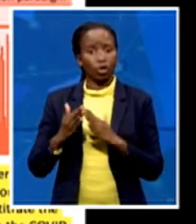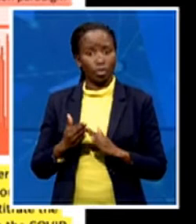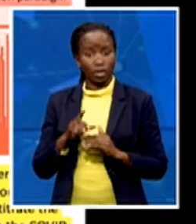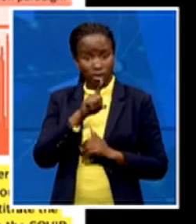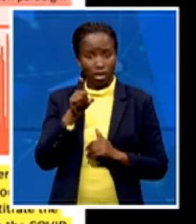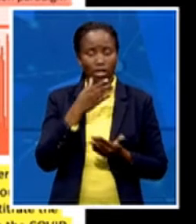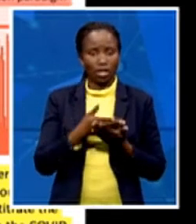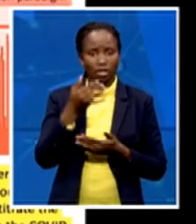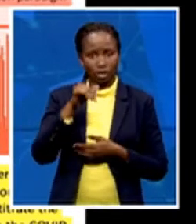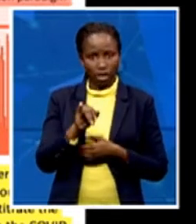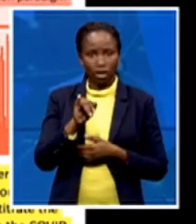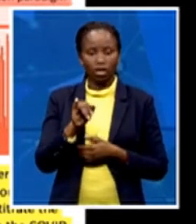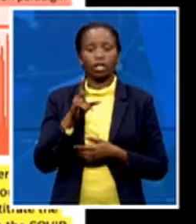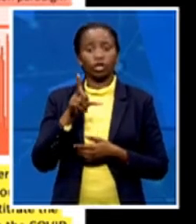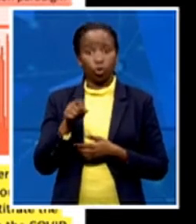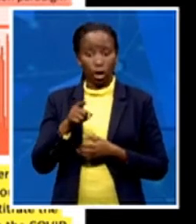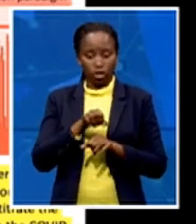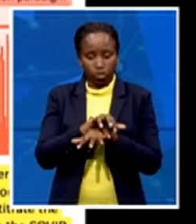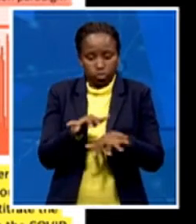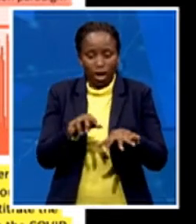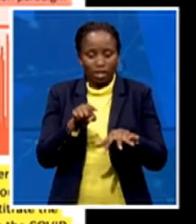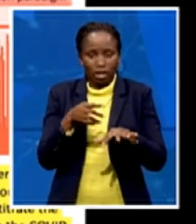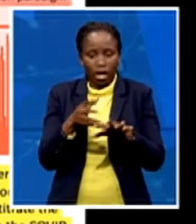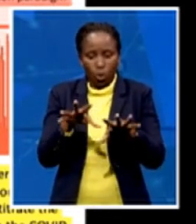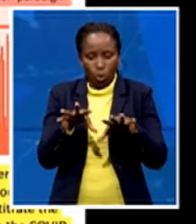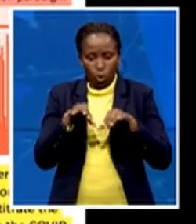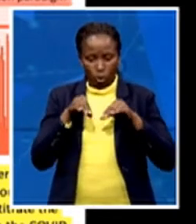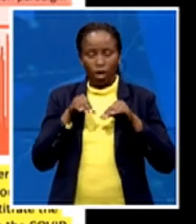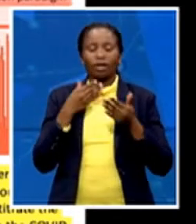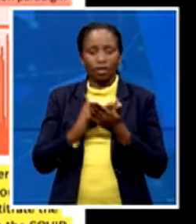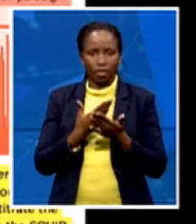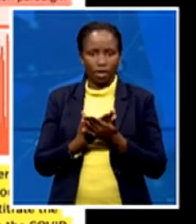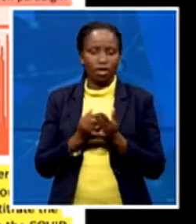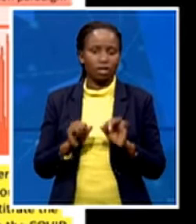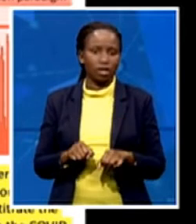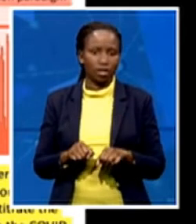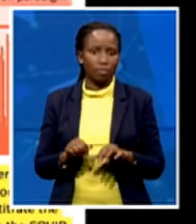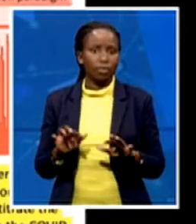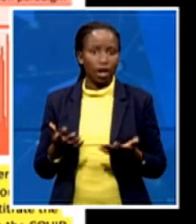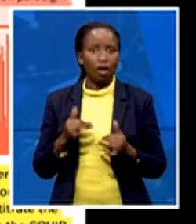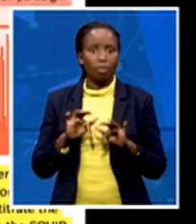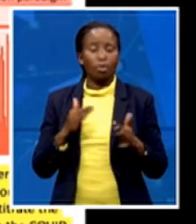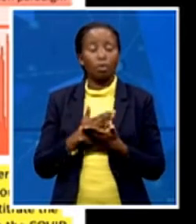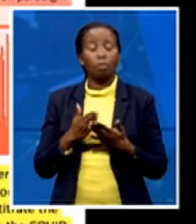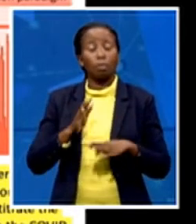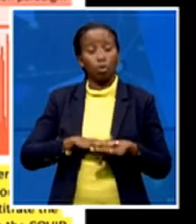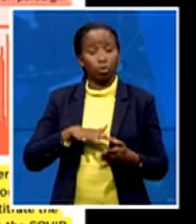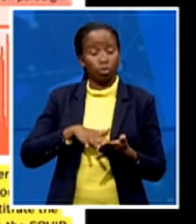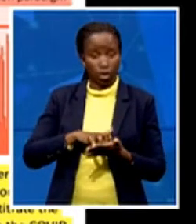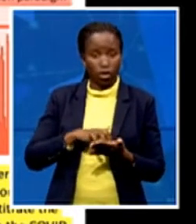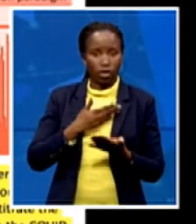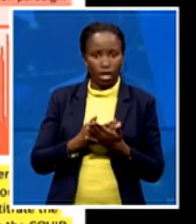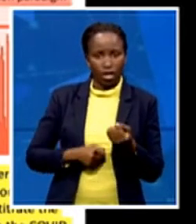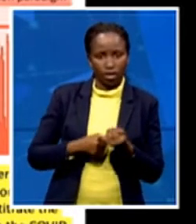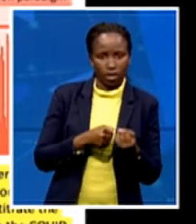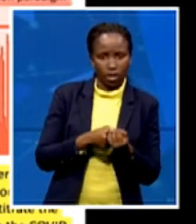our outbreak then and surveillance is more about finding the more vulnerable and supporting them. That's why we're also starting the vaccination with people over the